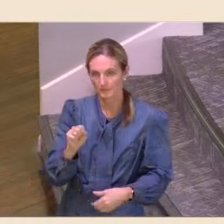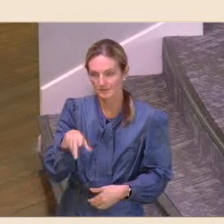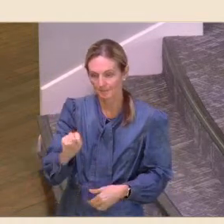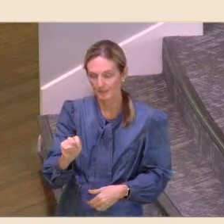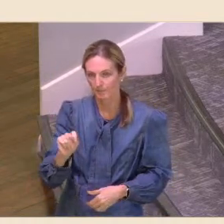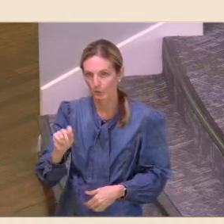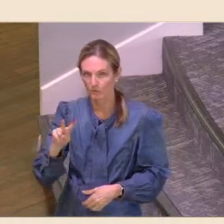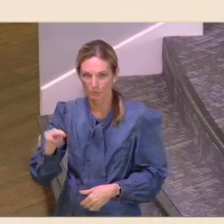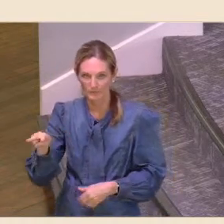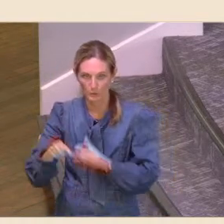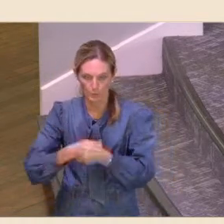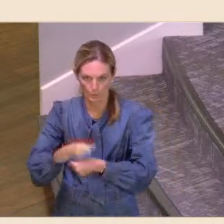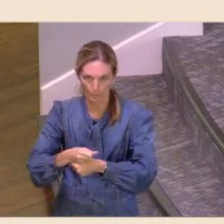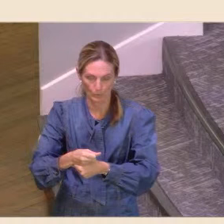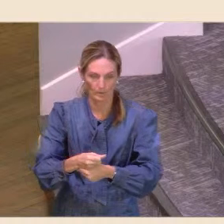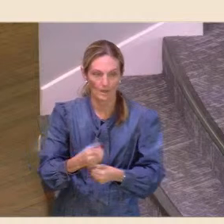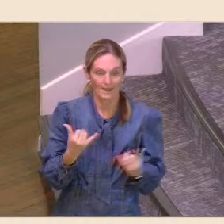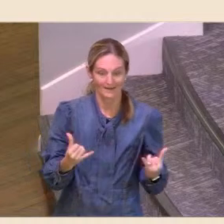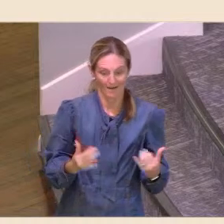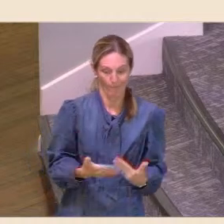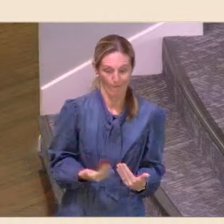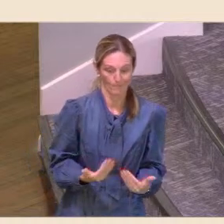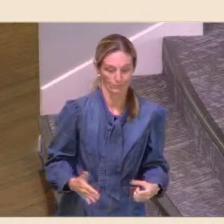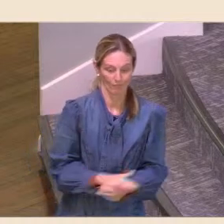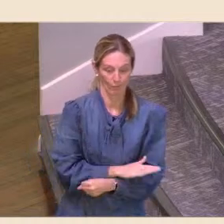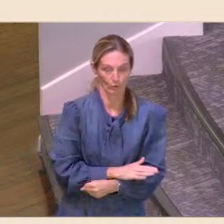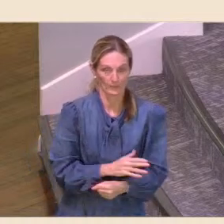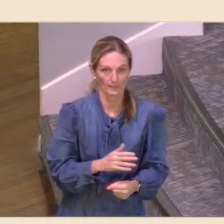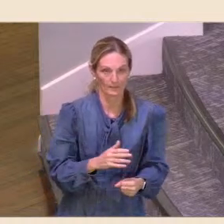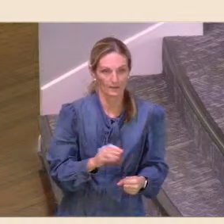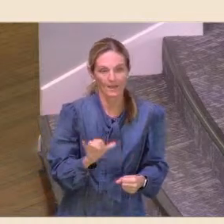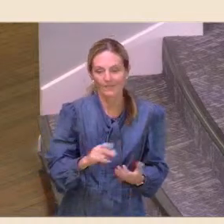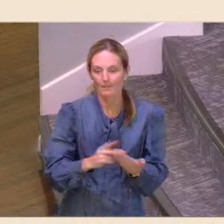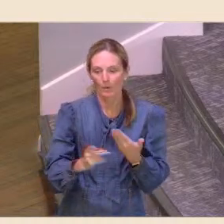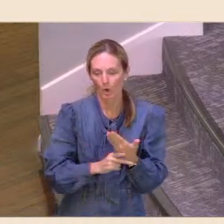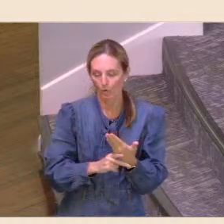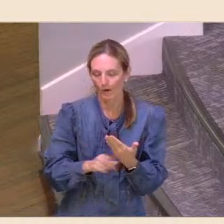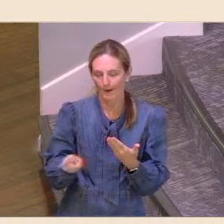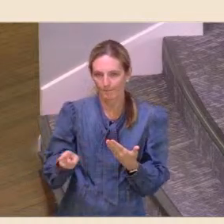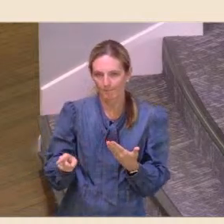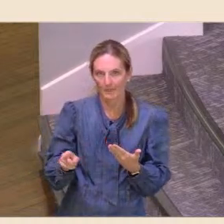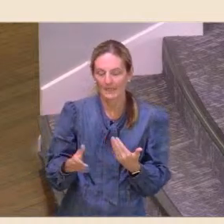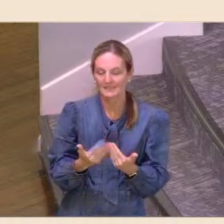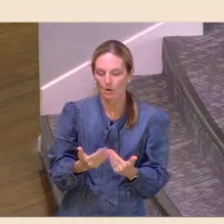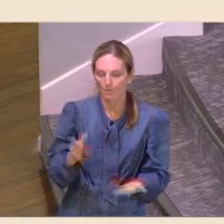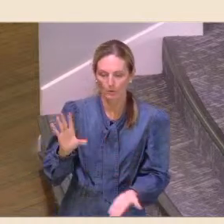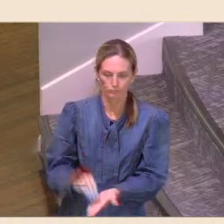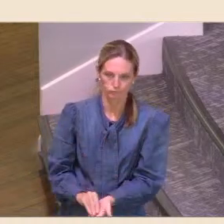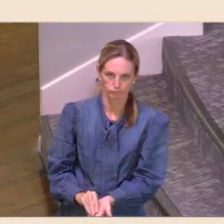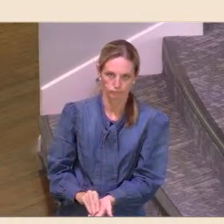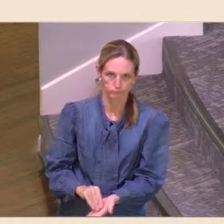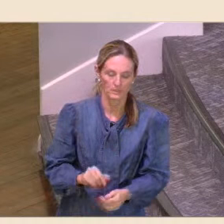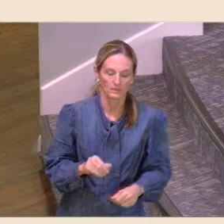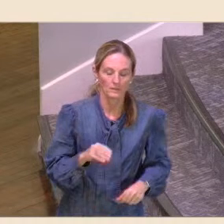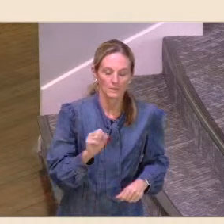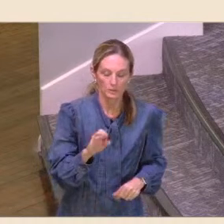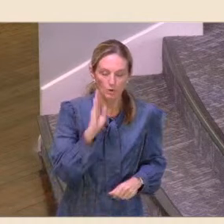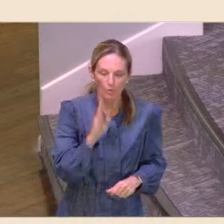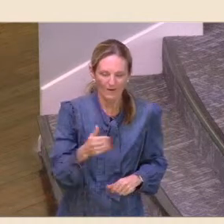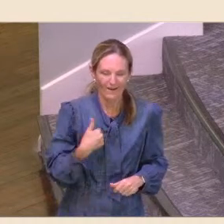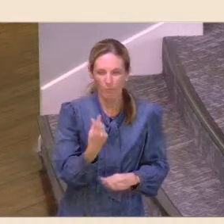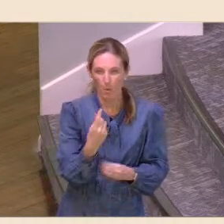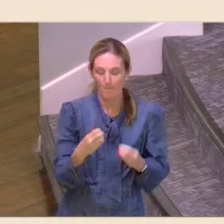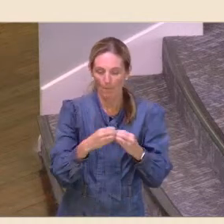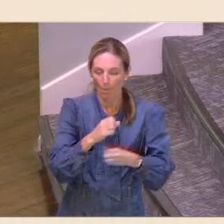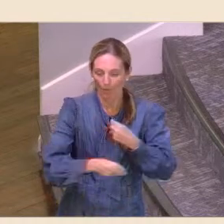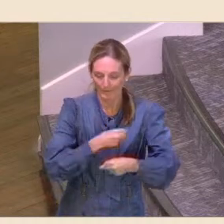2022. We're almost fully, that program is almost fully spent down at this point. We'll have 1 more year to